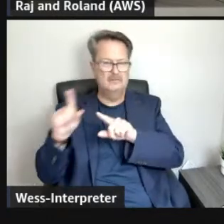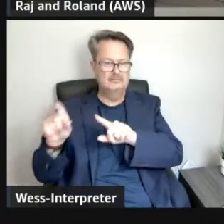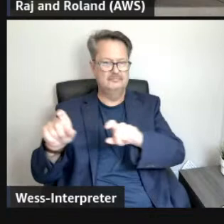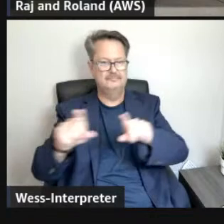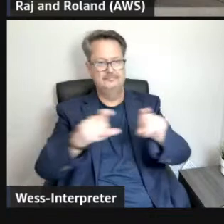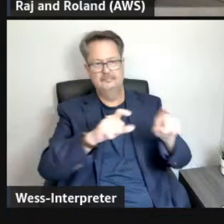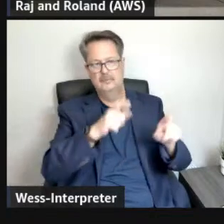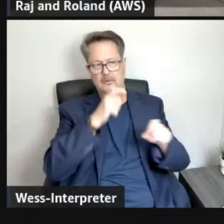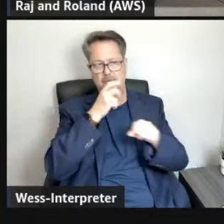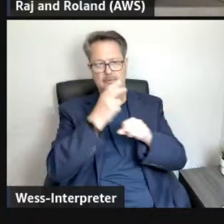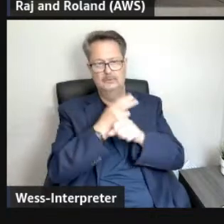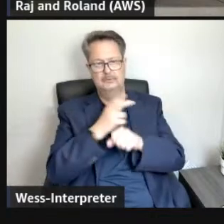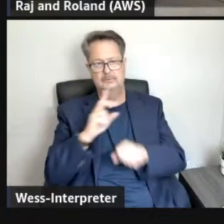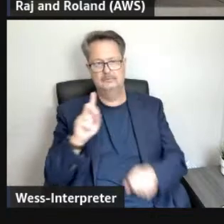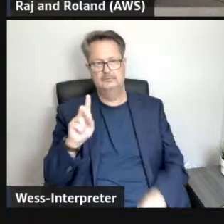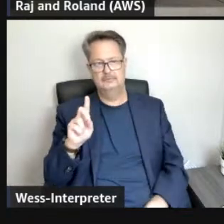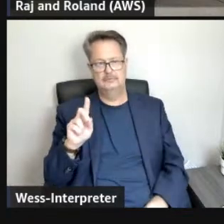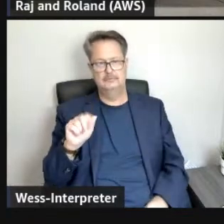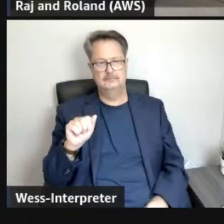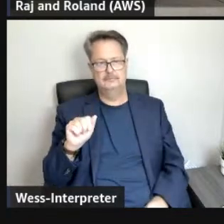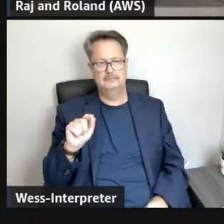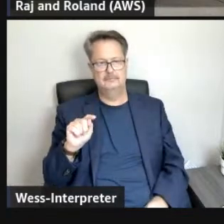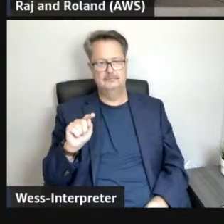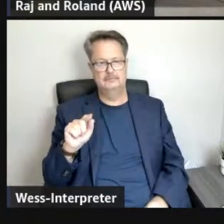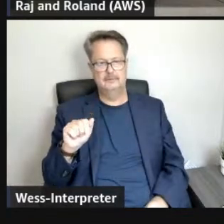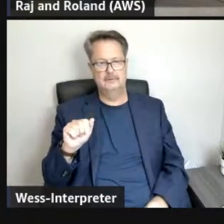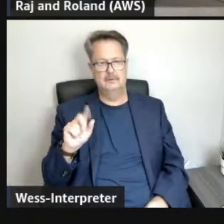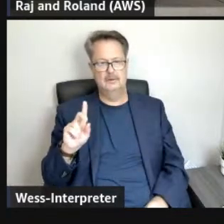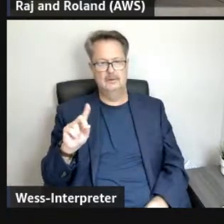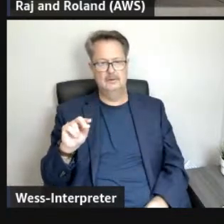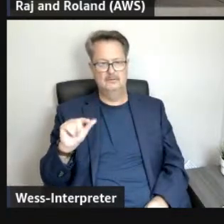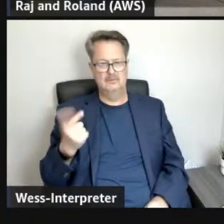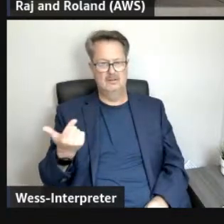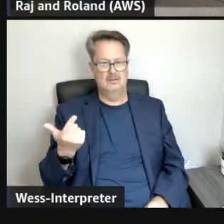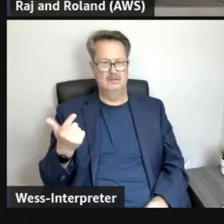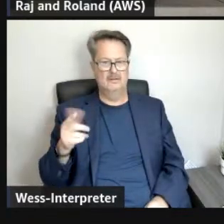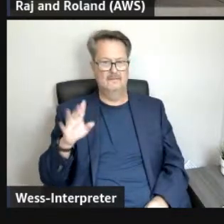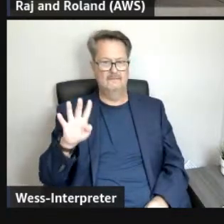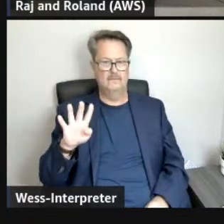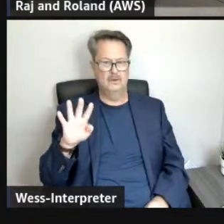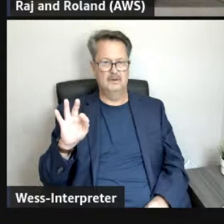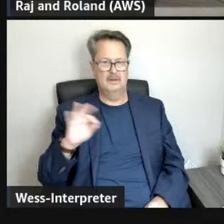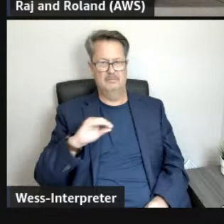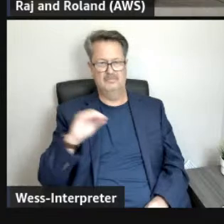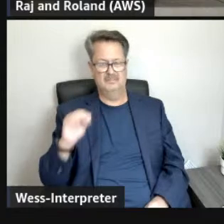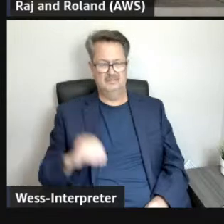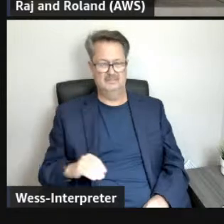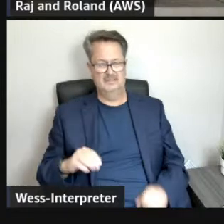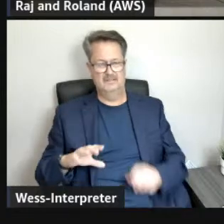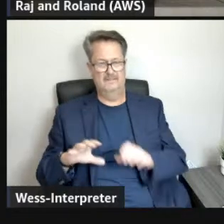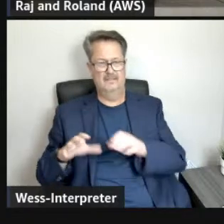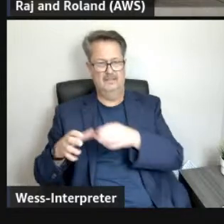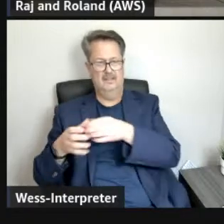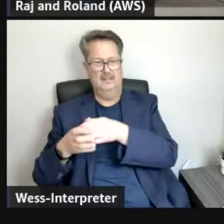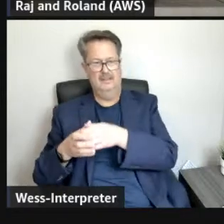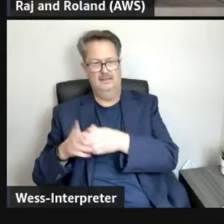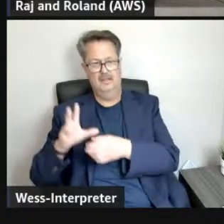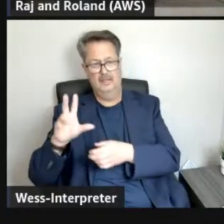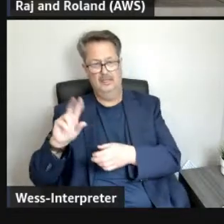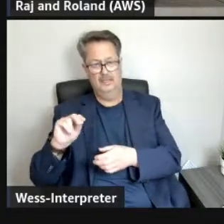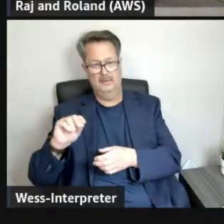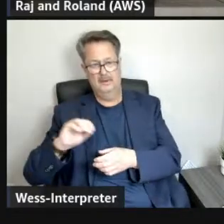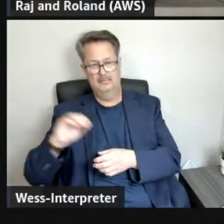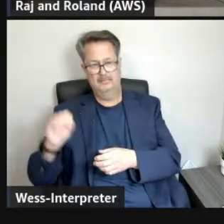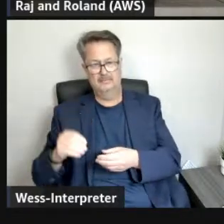Datadog for observability. About 49%, that's almost half, of containers use 30% of their requested